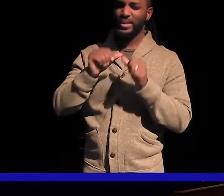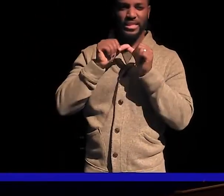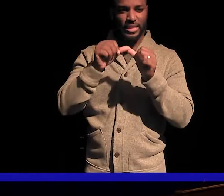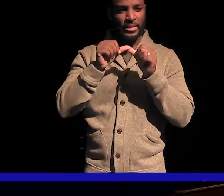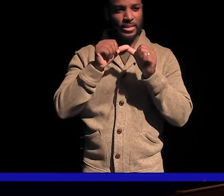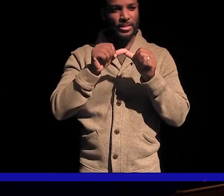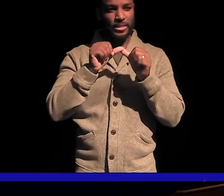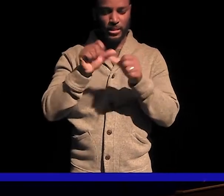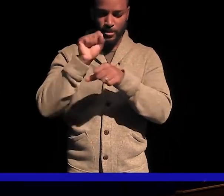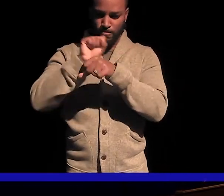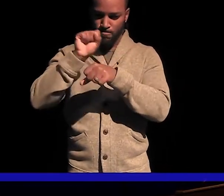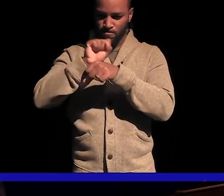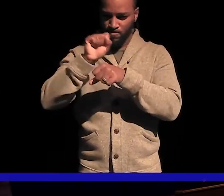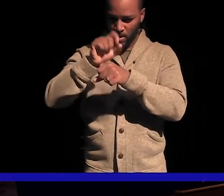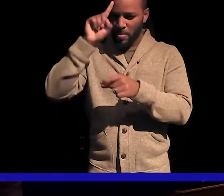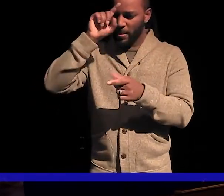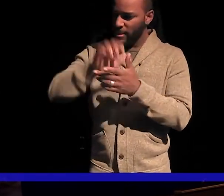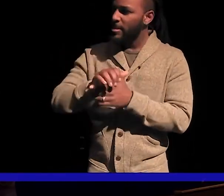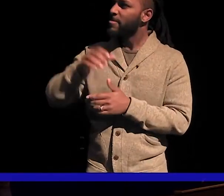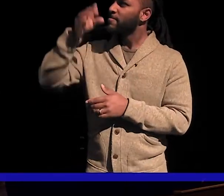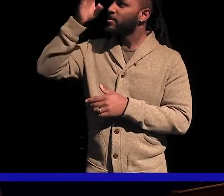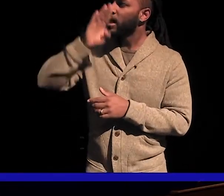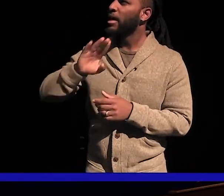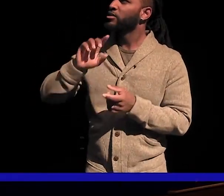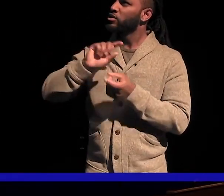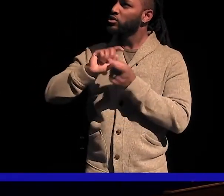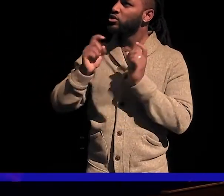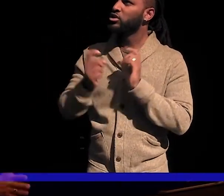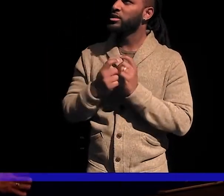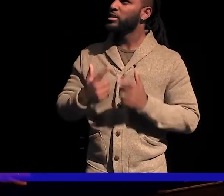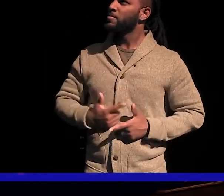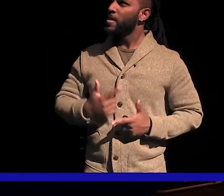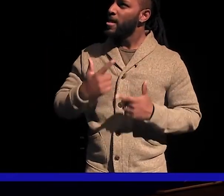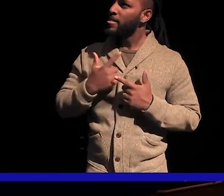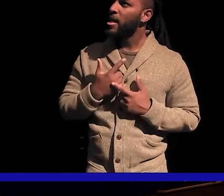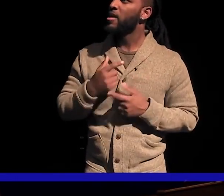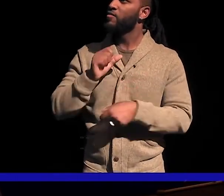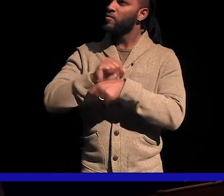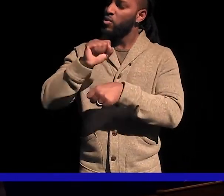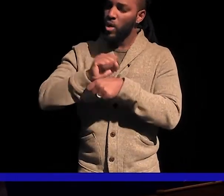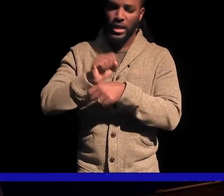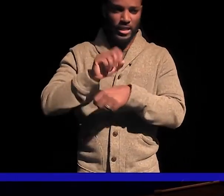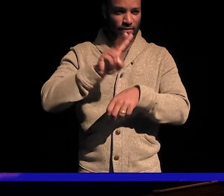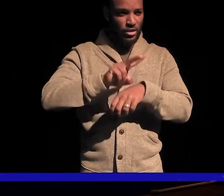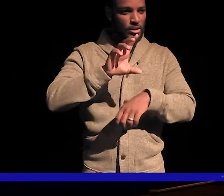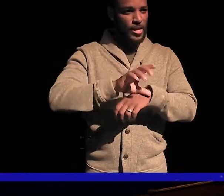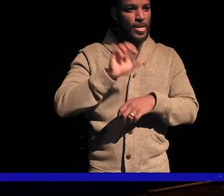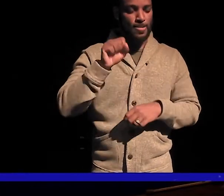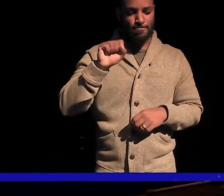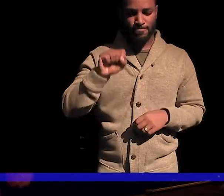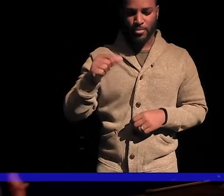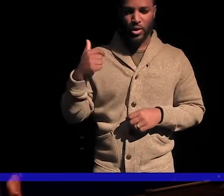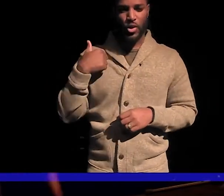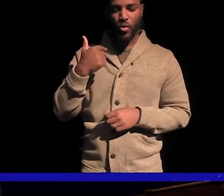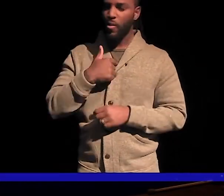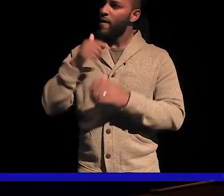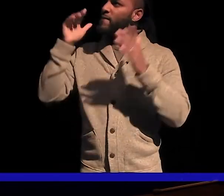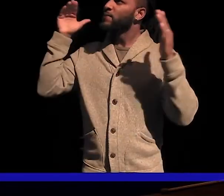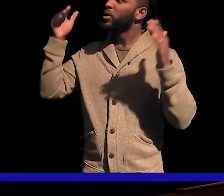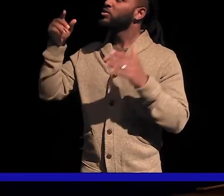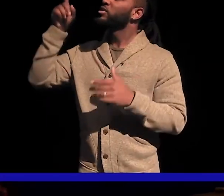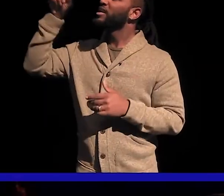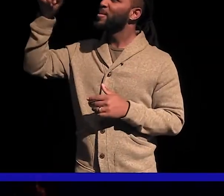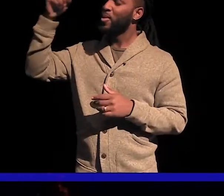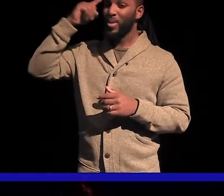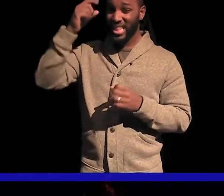this direction where we believe God is rewriting or writing a new chapter in the life of Vineyard Cincinnati Church, we're leaning into the more of God. We think